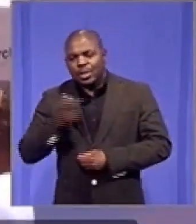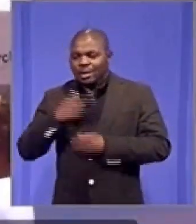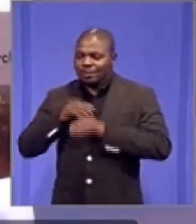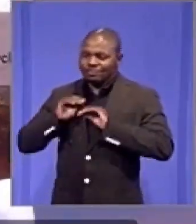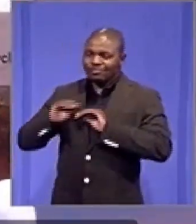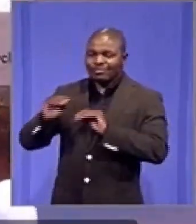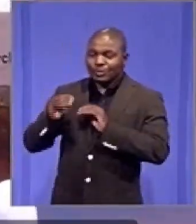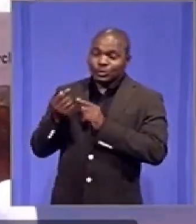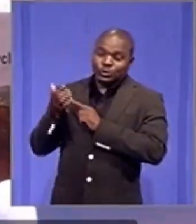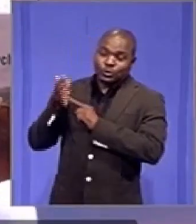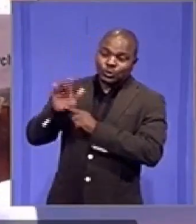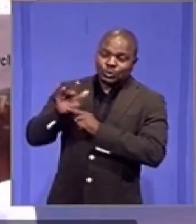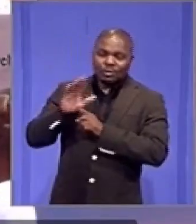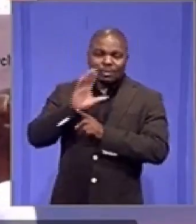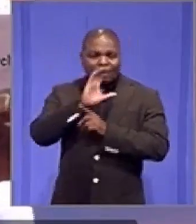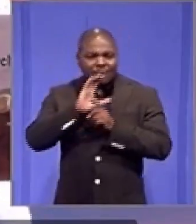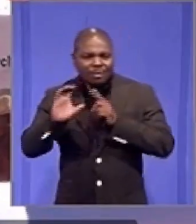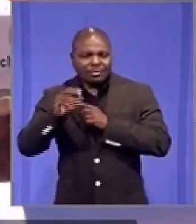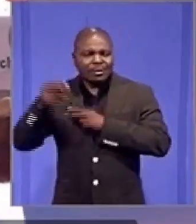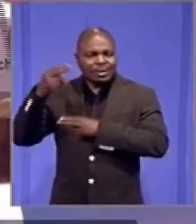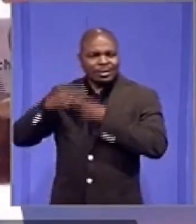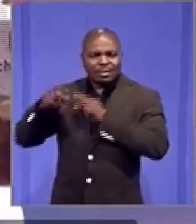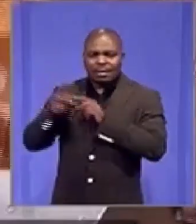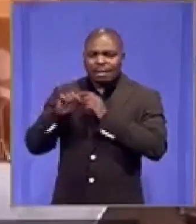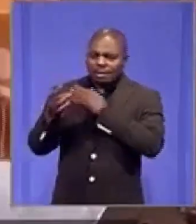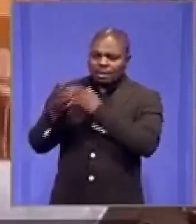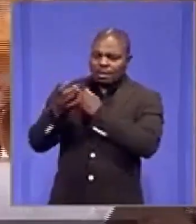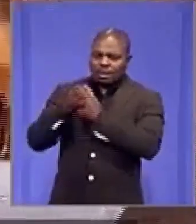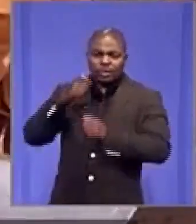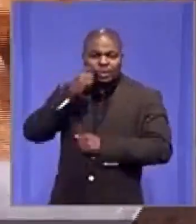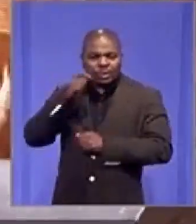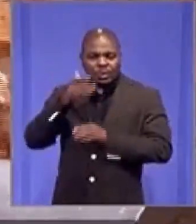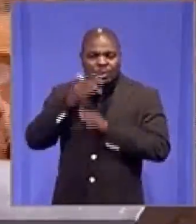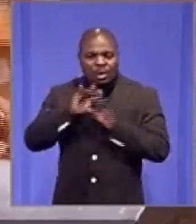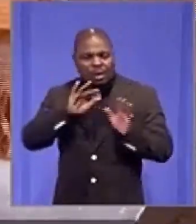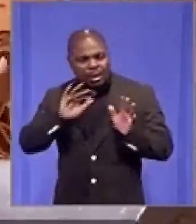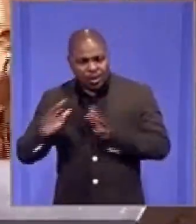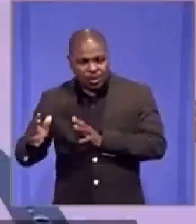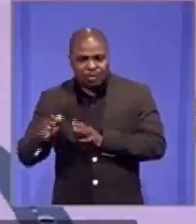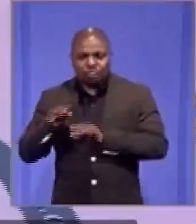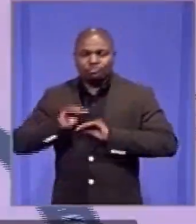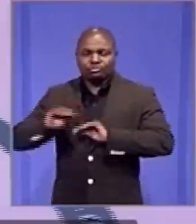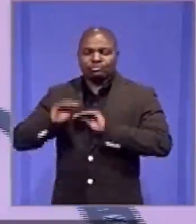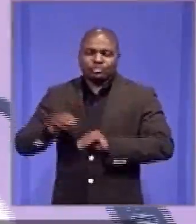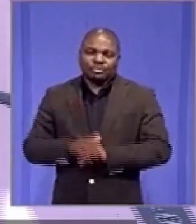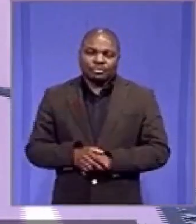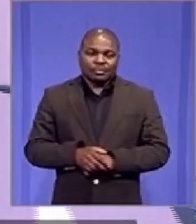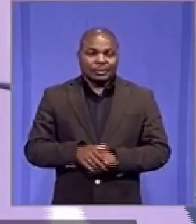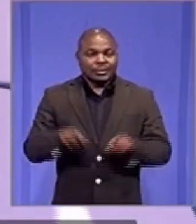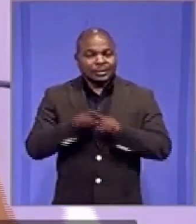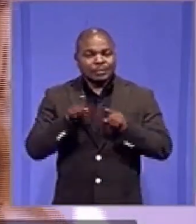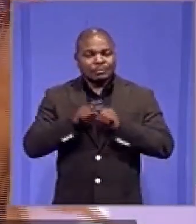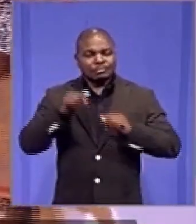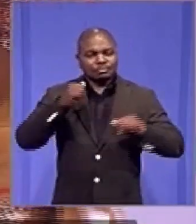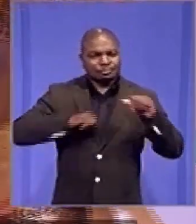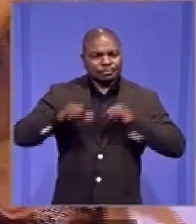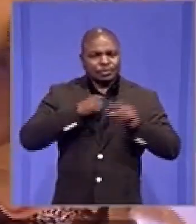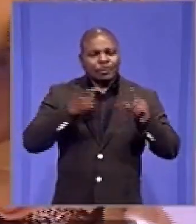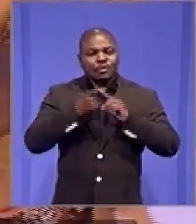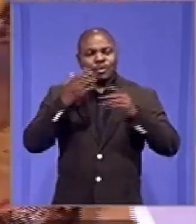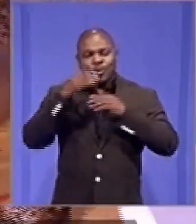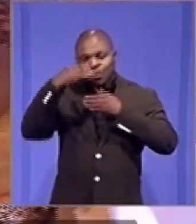mmotlana gore ngwao kampo maele a Setswana a tsamaya ka mokgwa le tsela e ntseng jang. Go ne go na le badiragatsi go